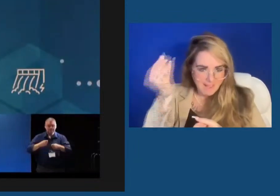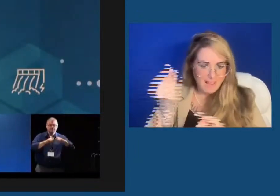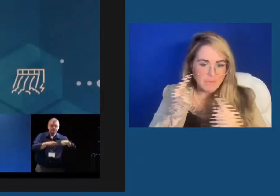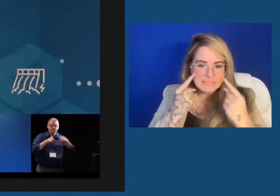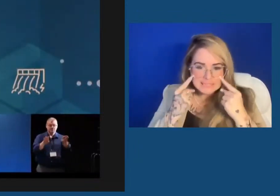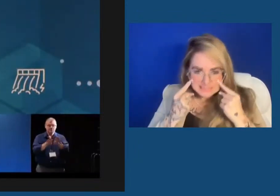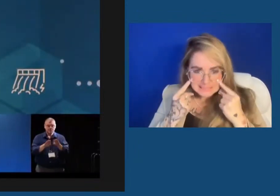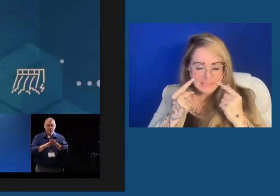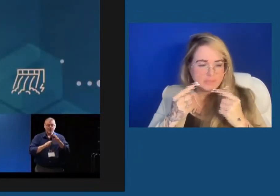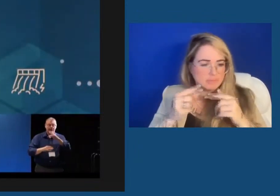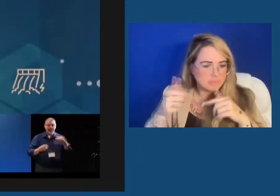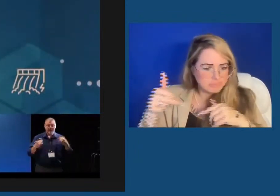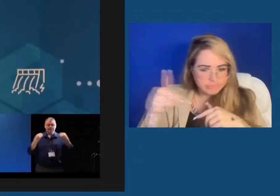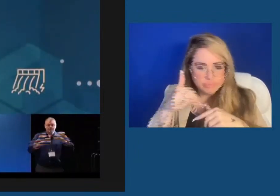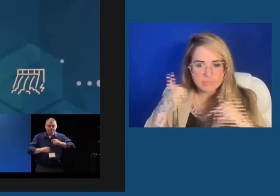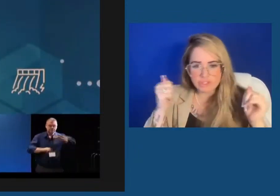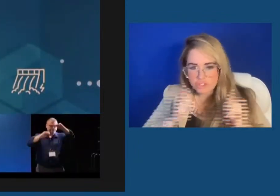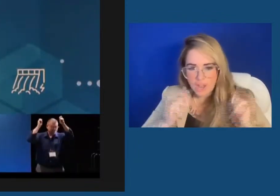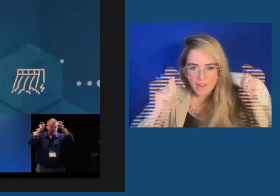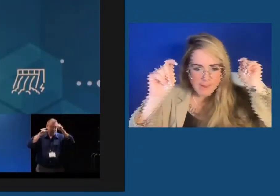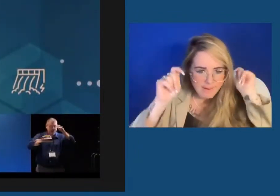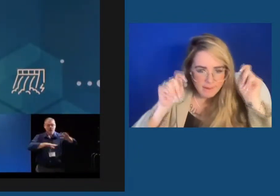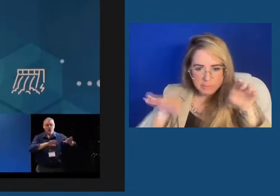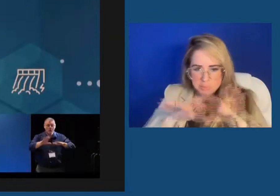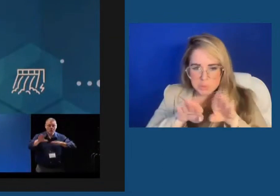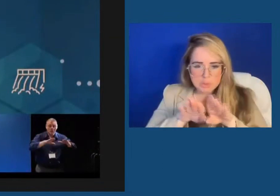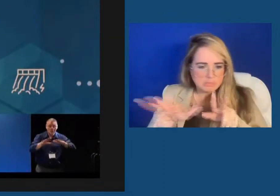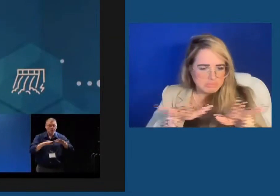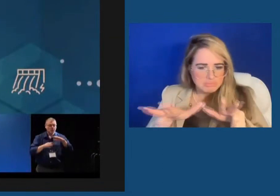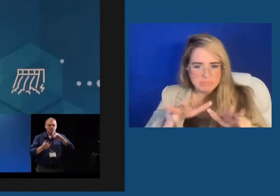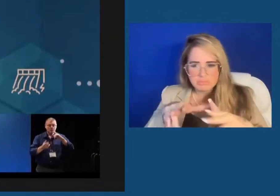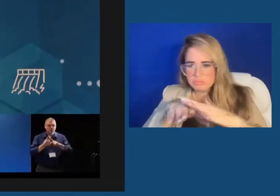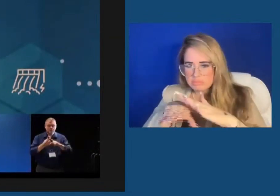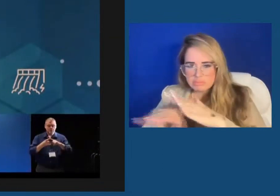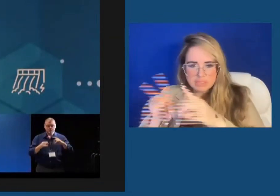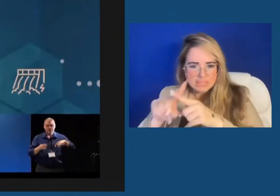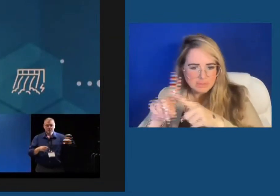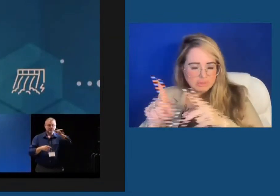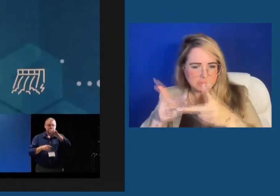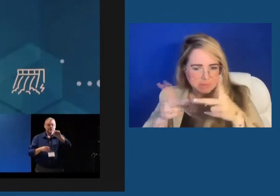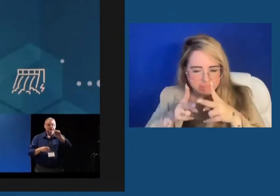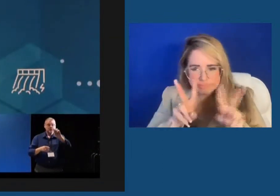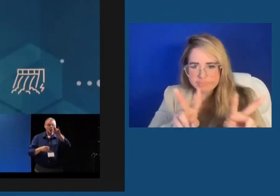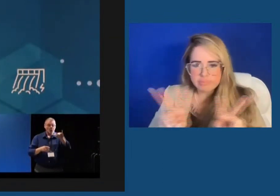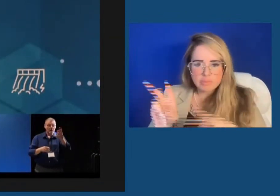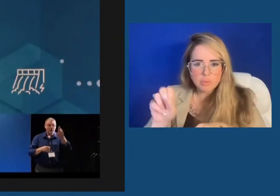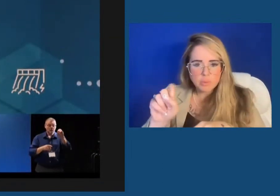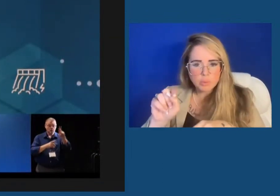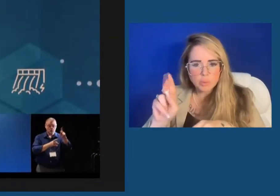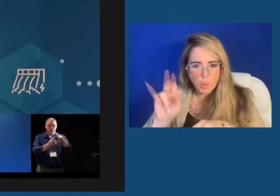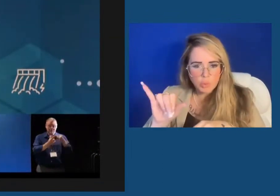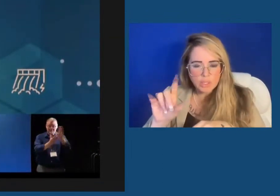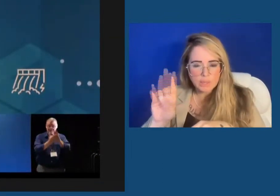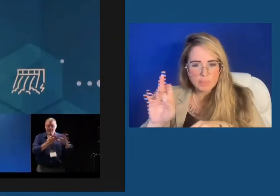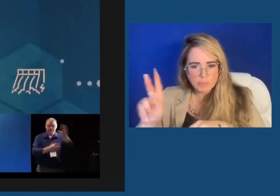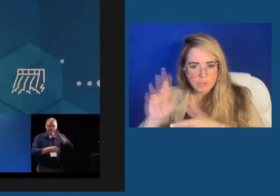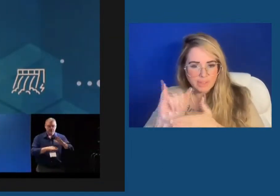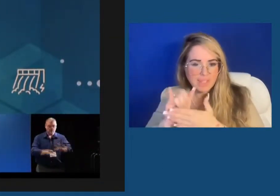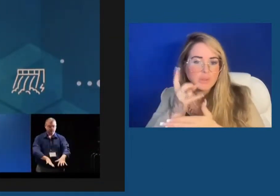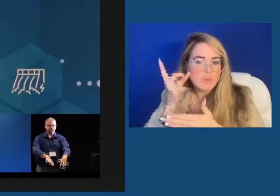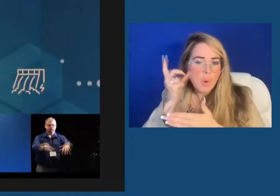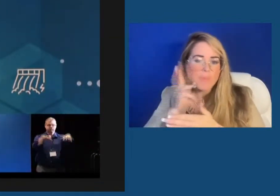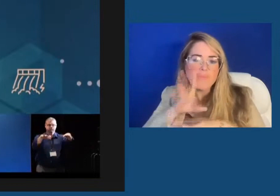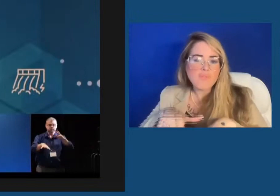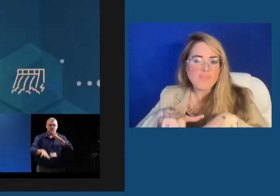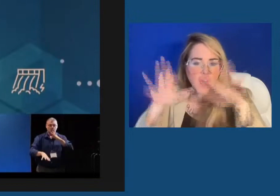the flak jacket and the hat walking into Stony Brook, a dorm just a couple weeks ago, flooded out. Students are